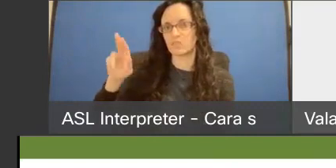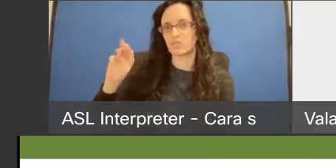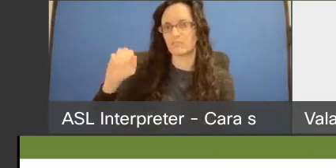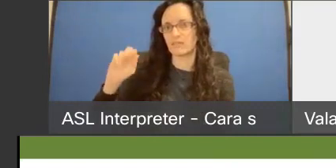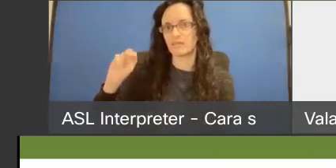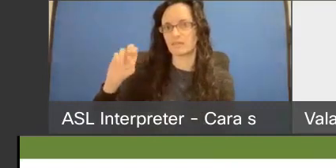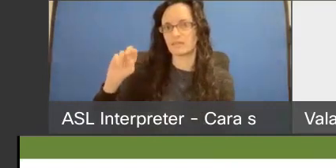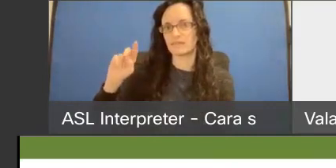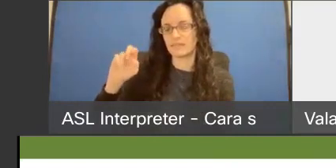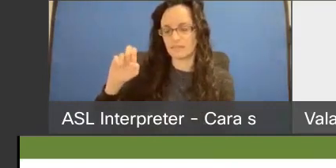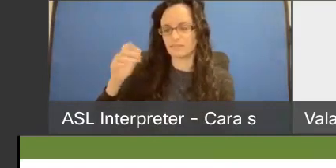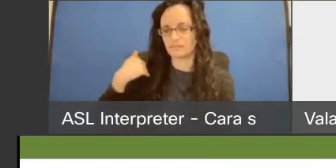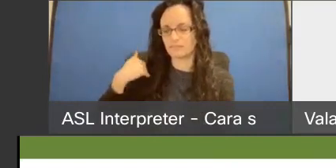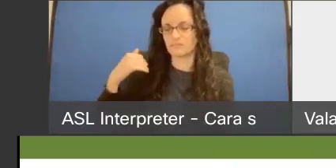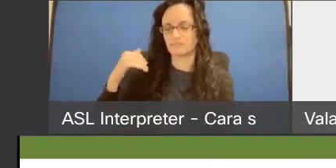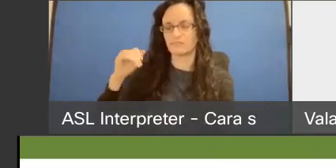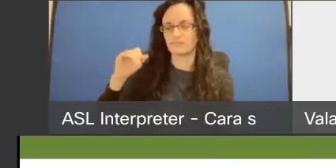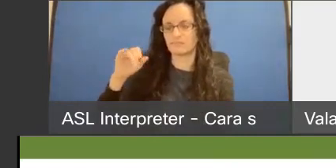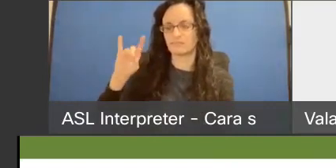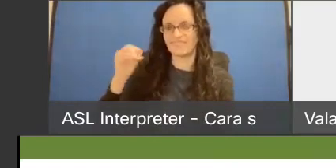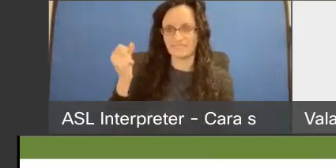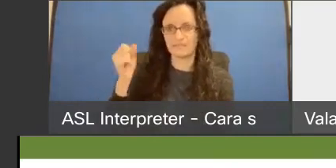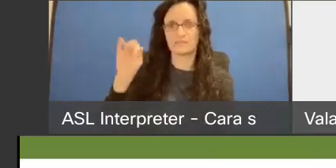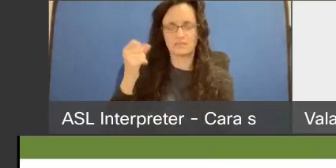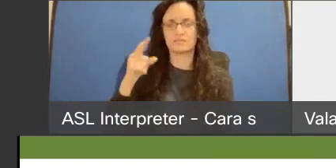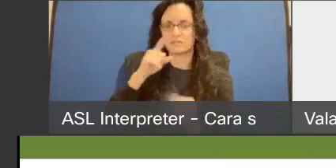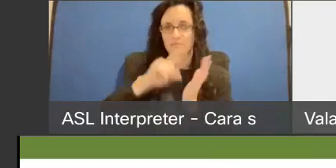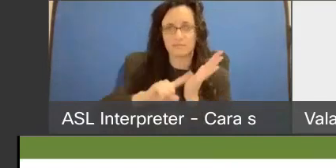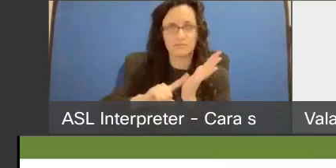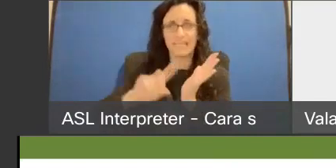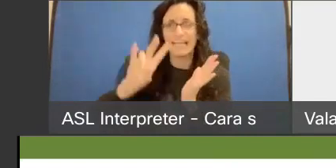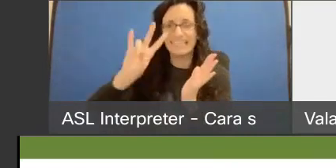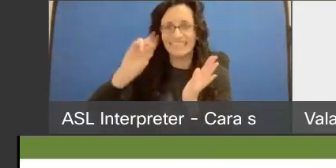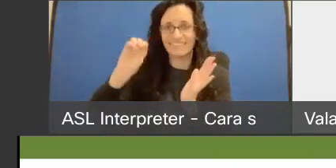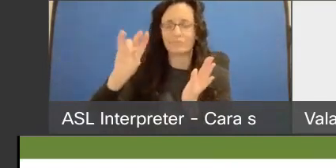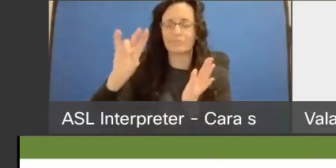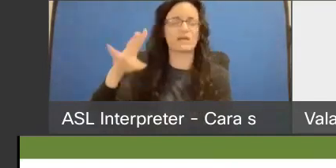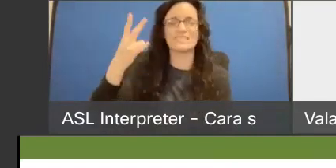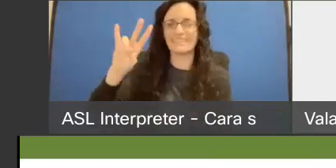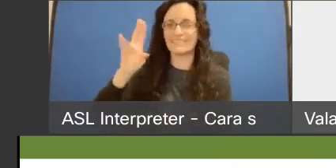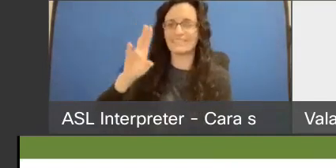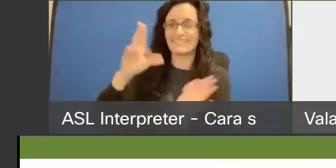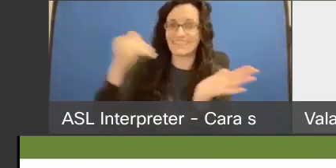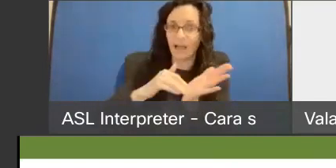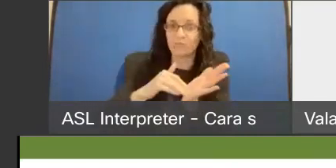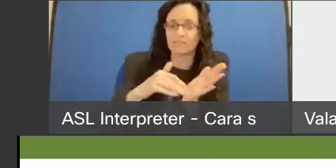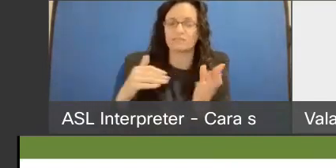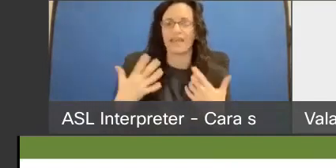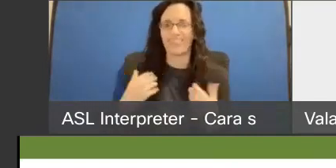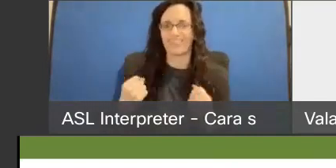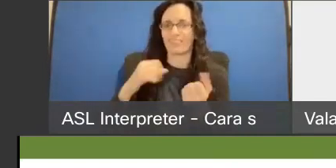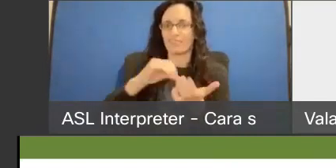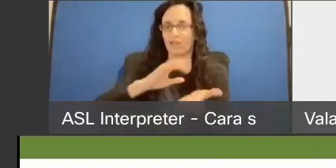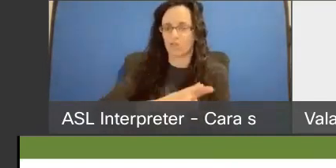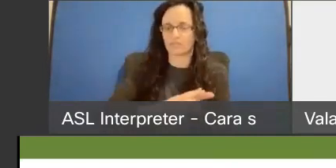out. They looked at 17,000 health records. You know, the scale of this research is like, you know, we see it nowhere